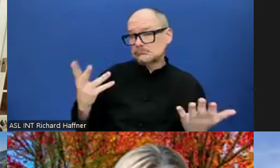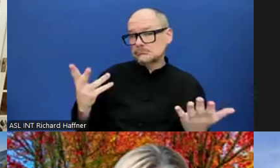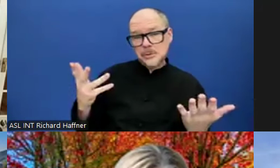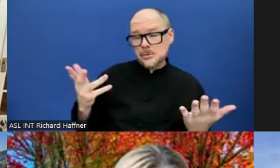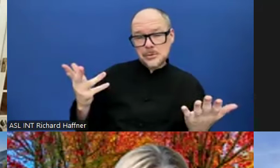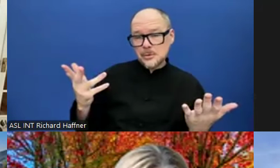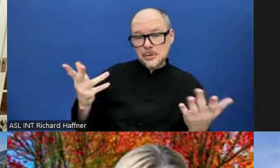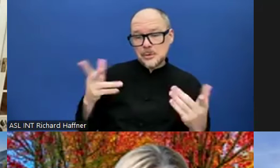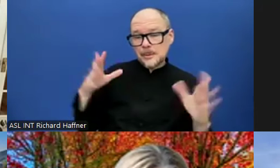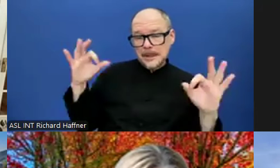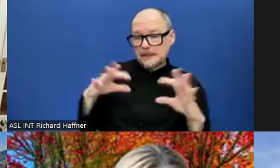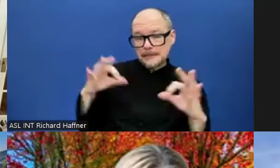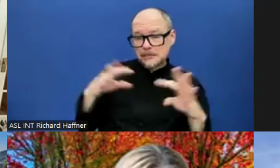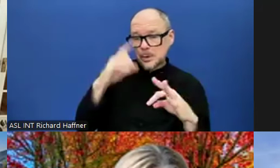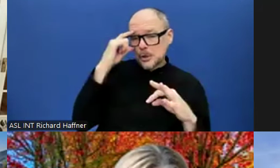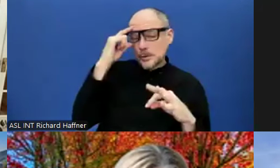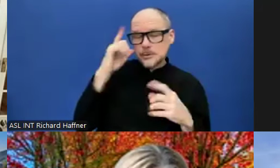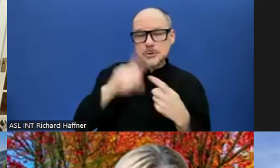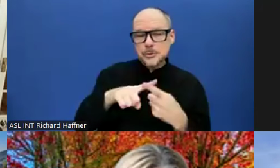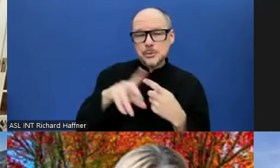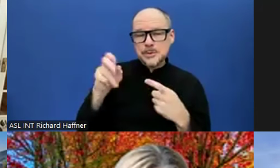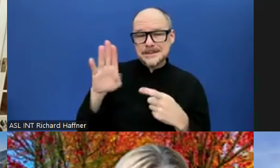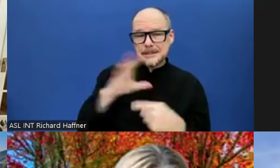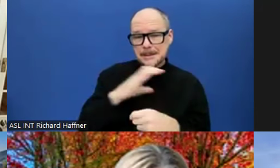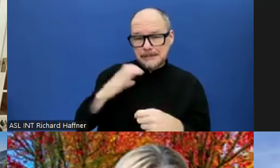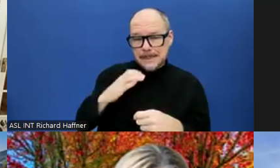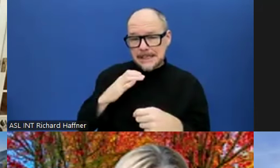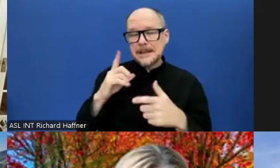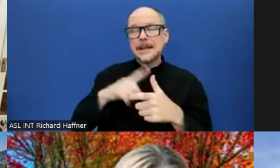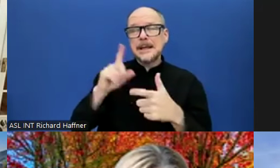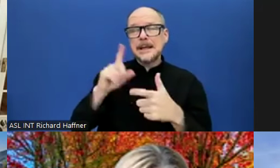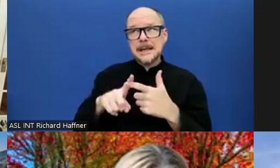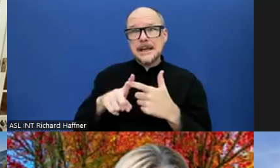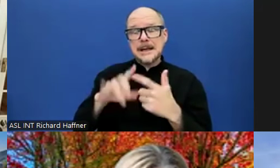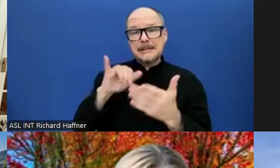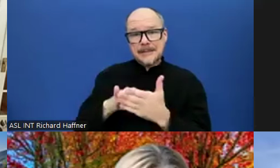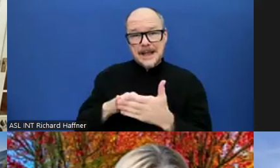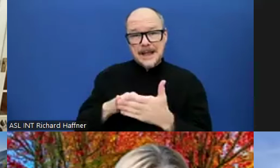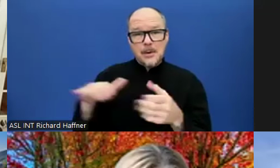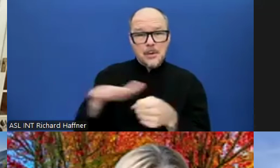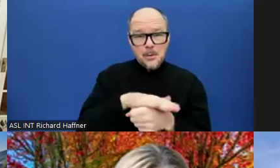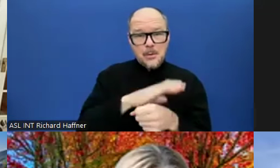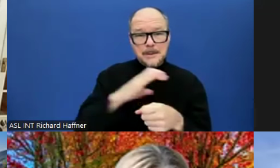give input to the subcommittee, and then the whole committee